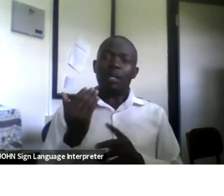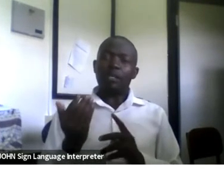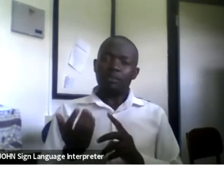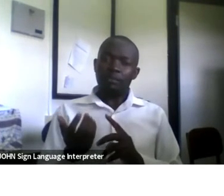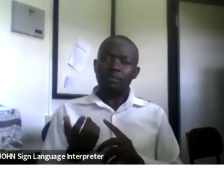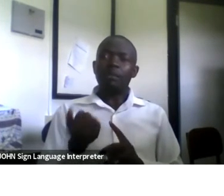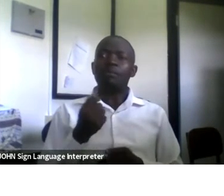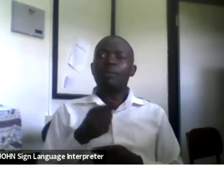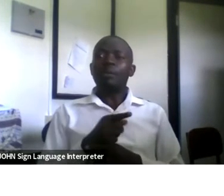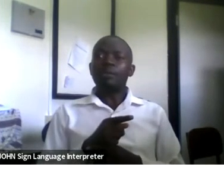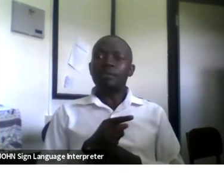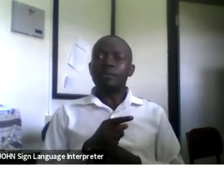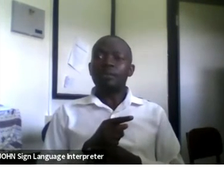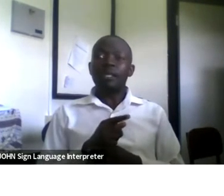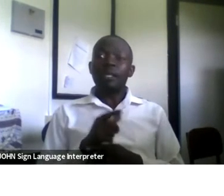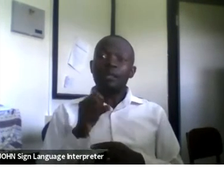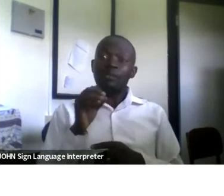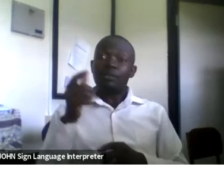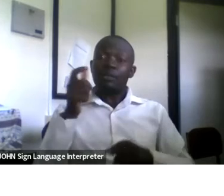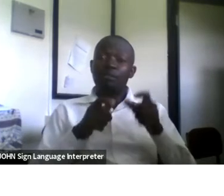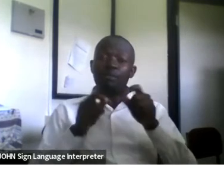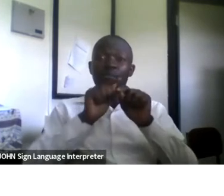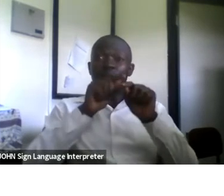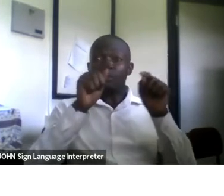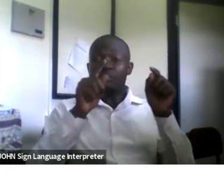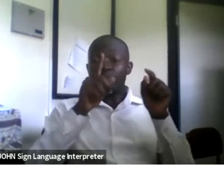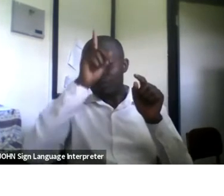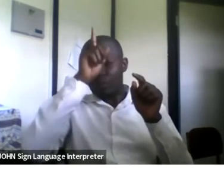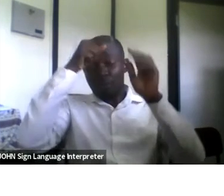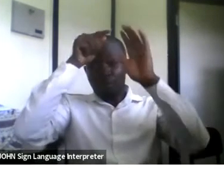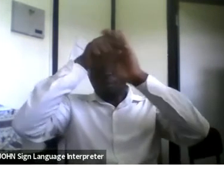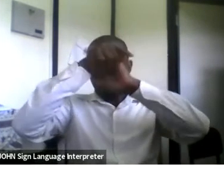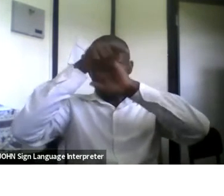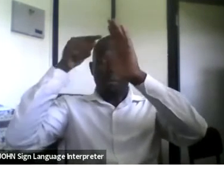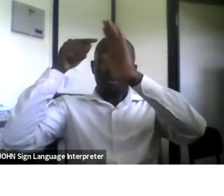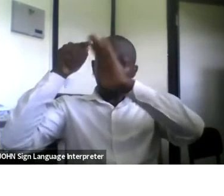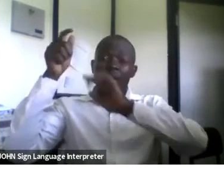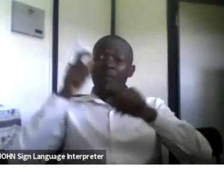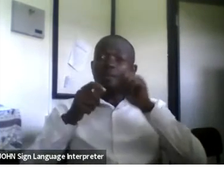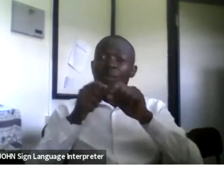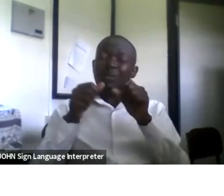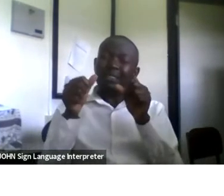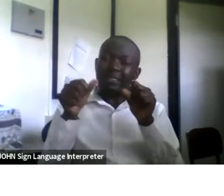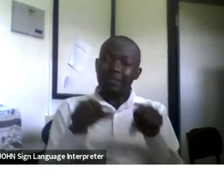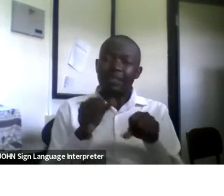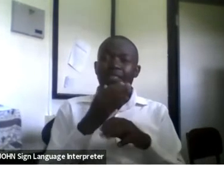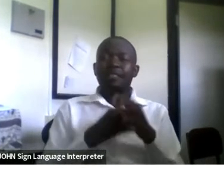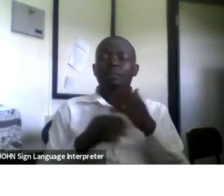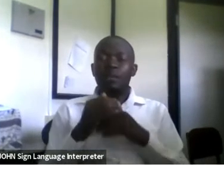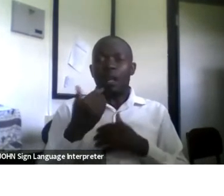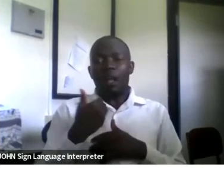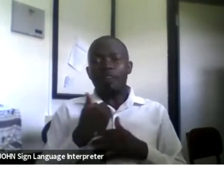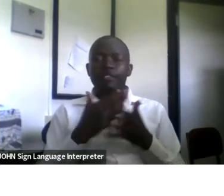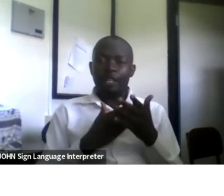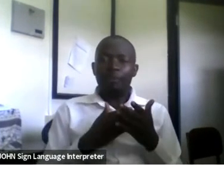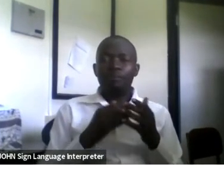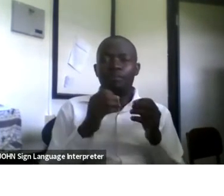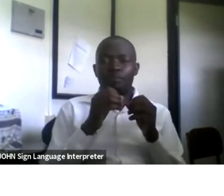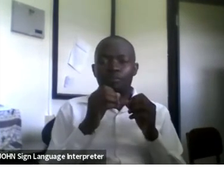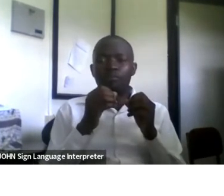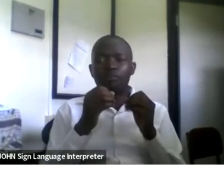so that people in rural areas, people in severe disabilities have access to some form of rehabilitation. Some of